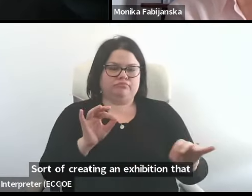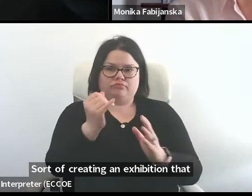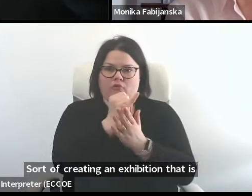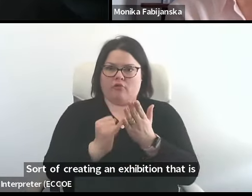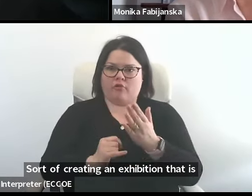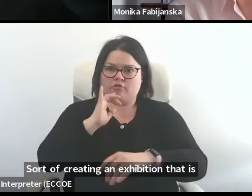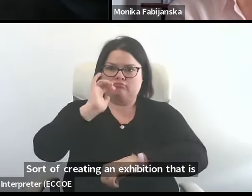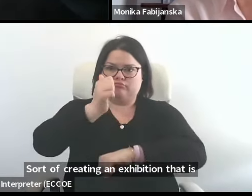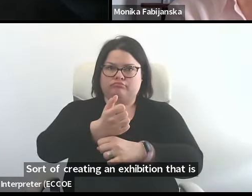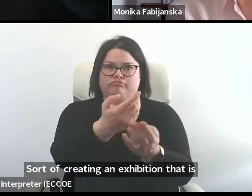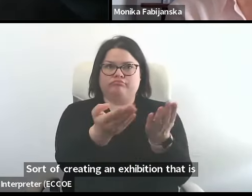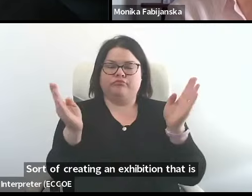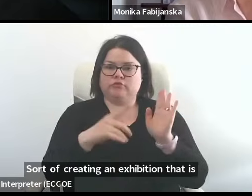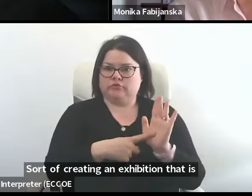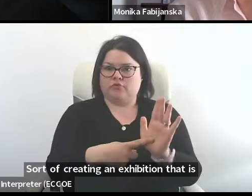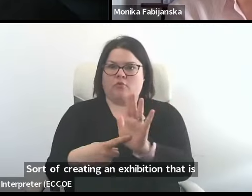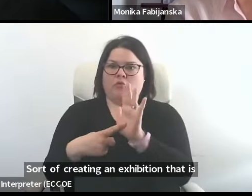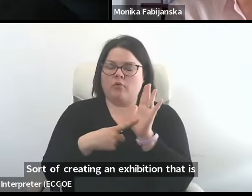legible and kind of